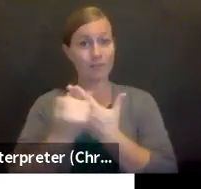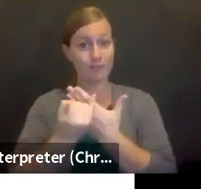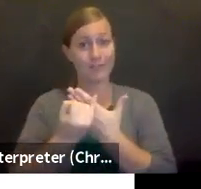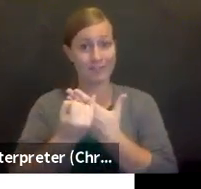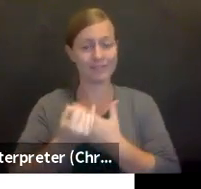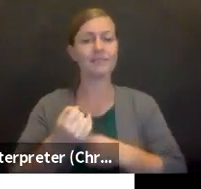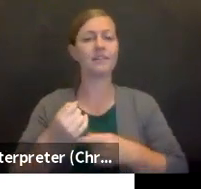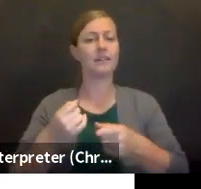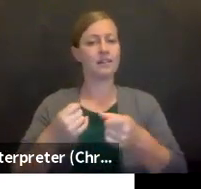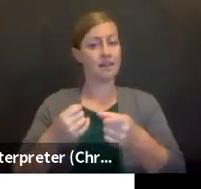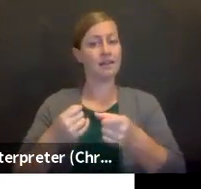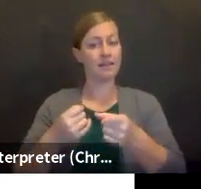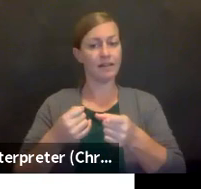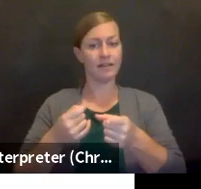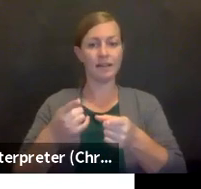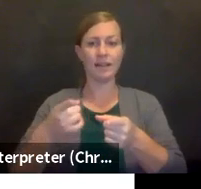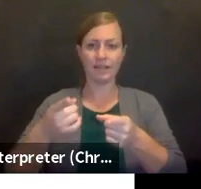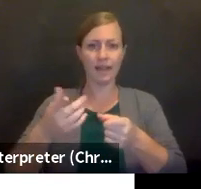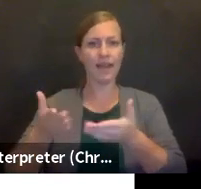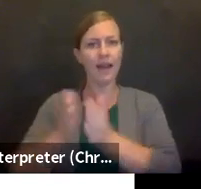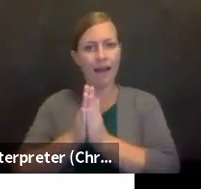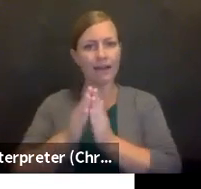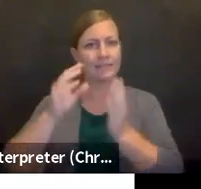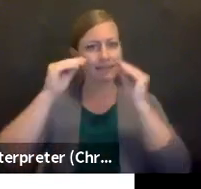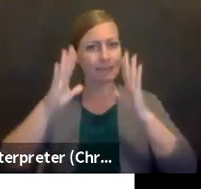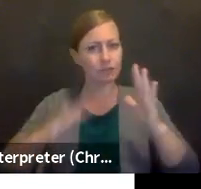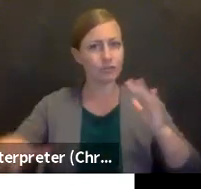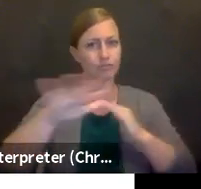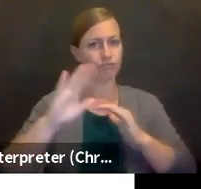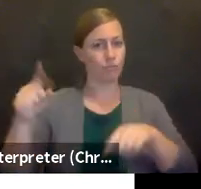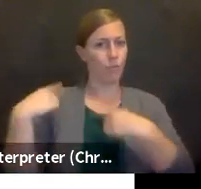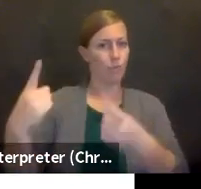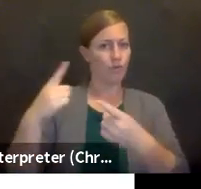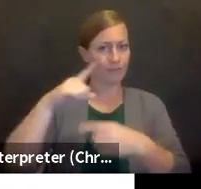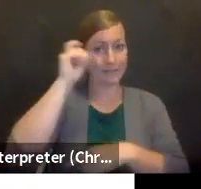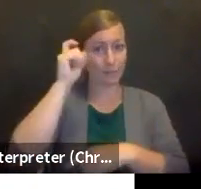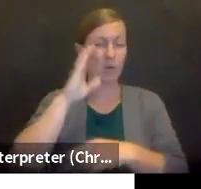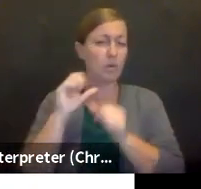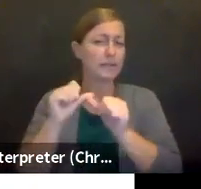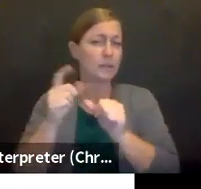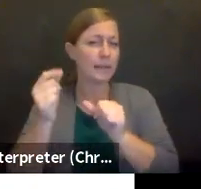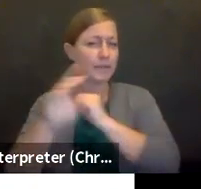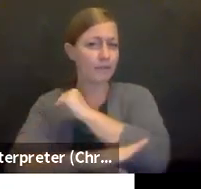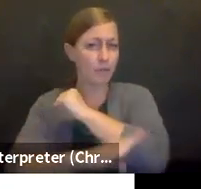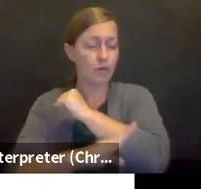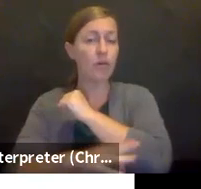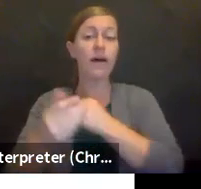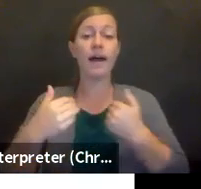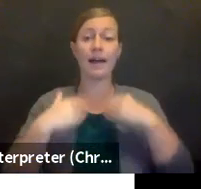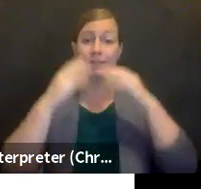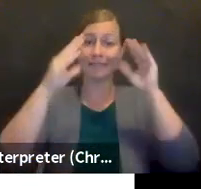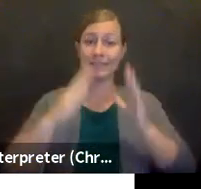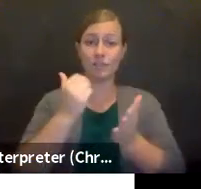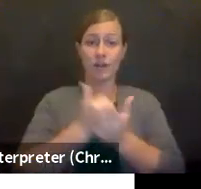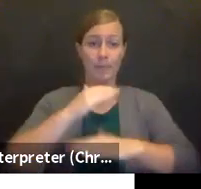able to have teachers over the summer, and they will continue a little bit into the fall with a teacher help